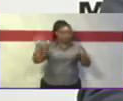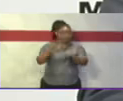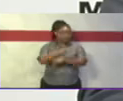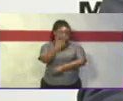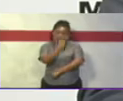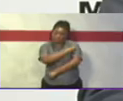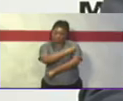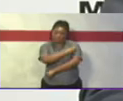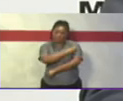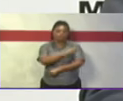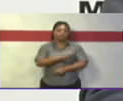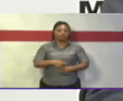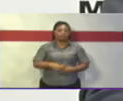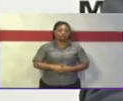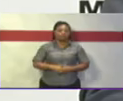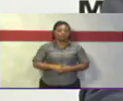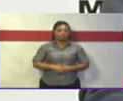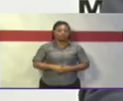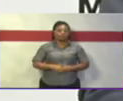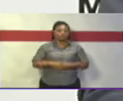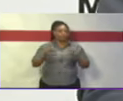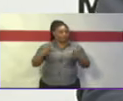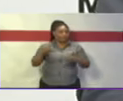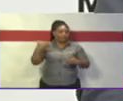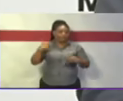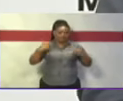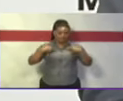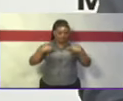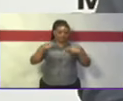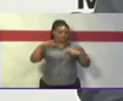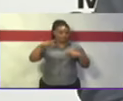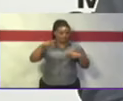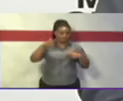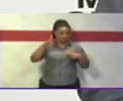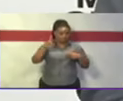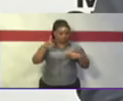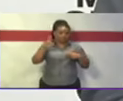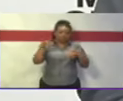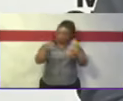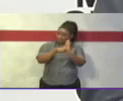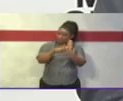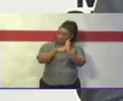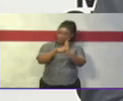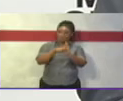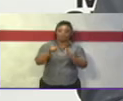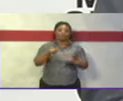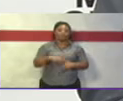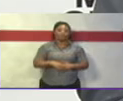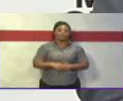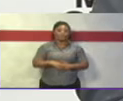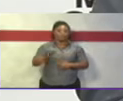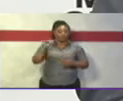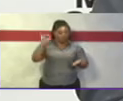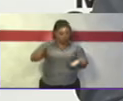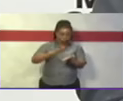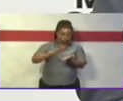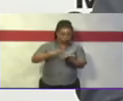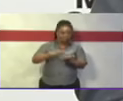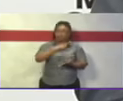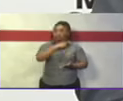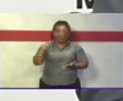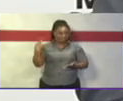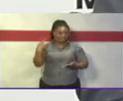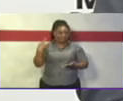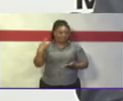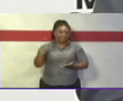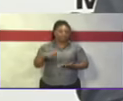had a negative PCR prior to coming in, which we have learned over the course of the pandemic significantly reduces your risk, even when you come